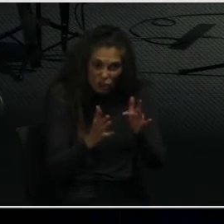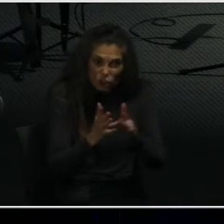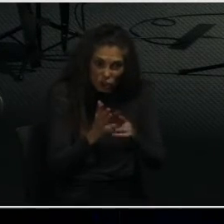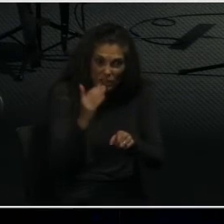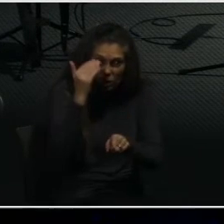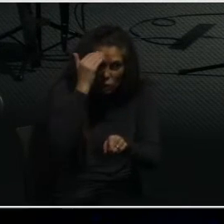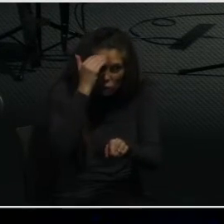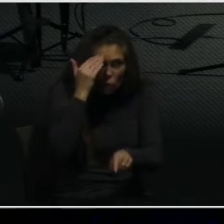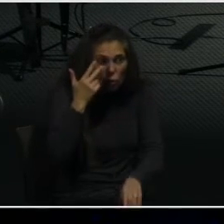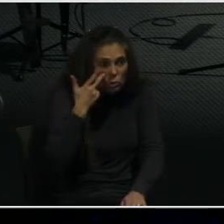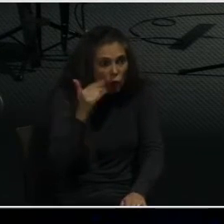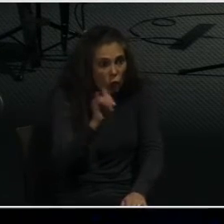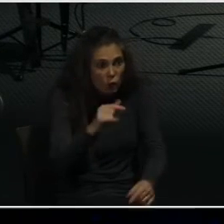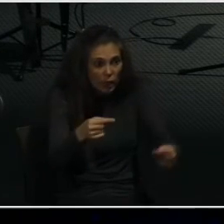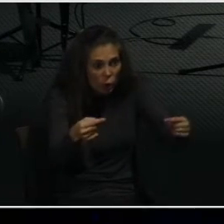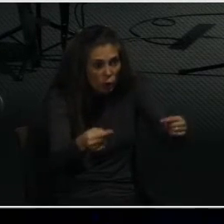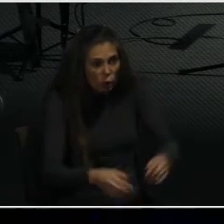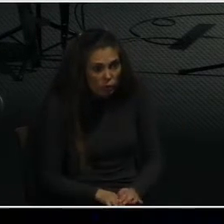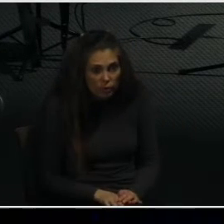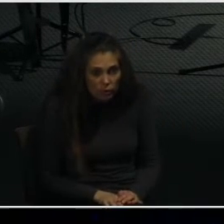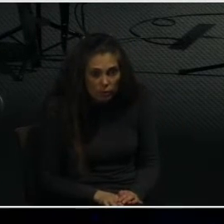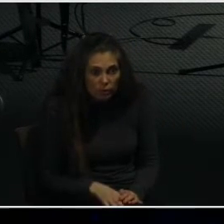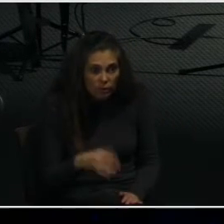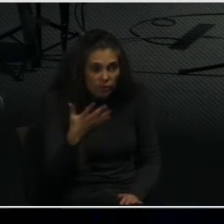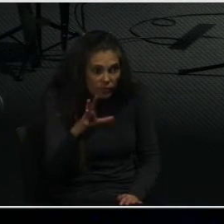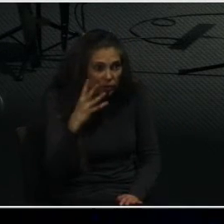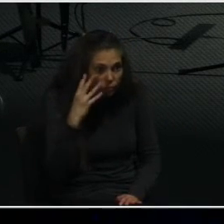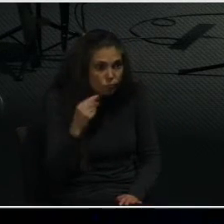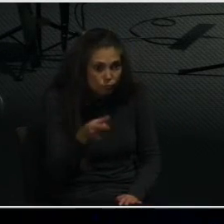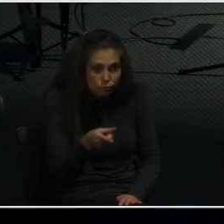knows hurts and wounds of life.